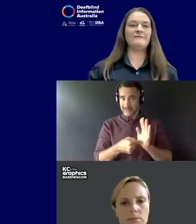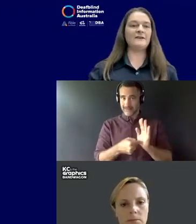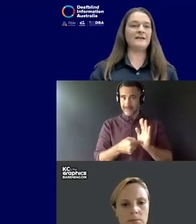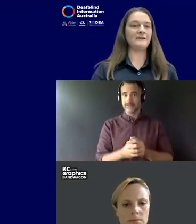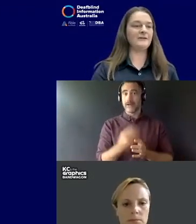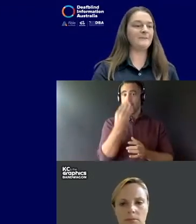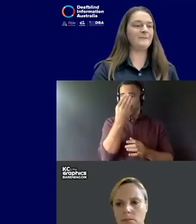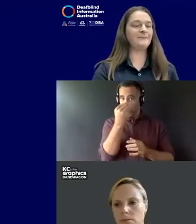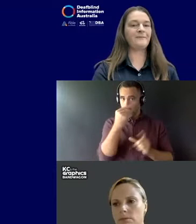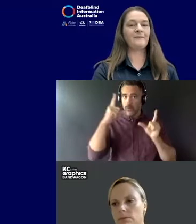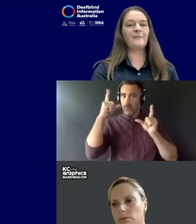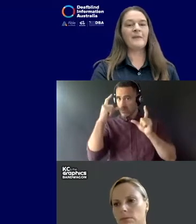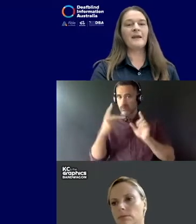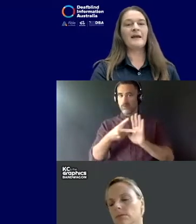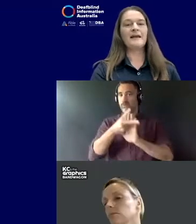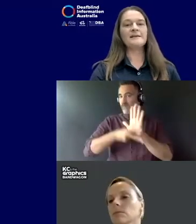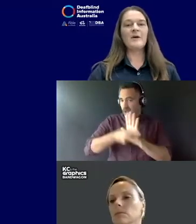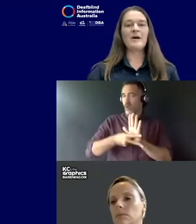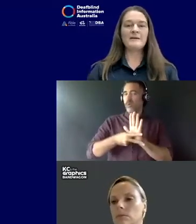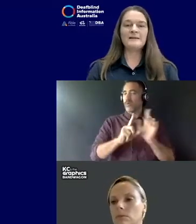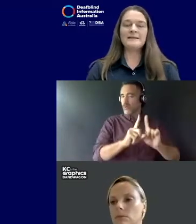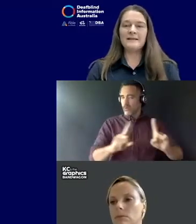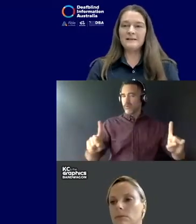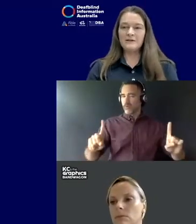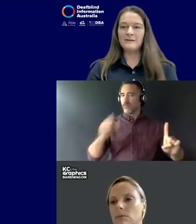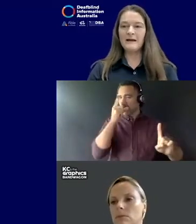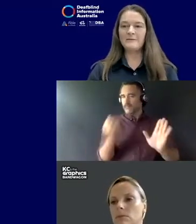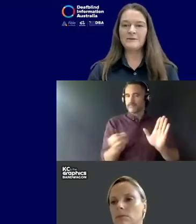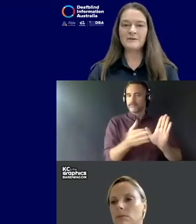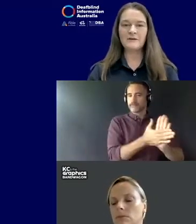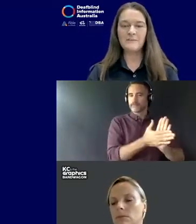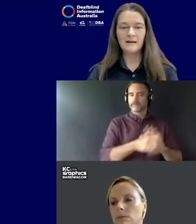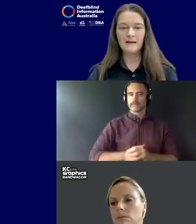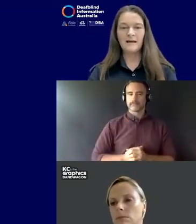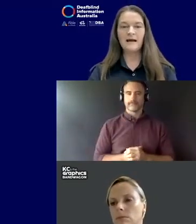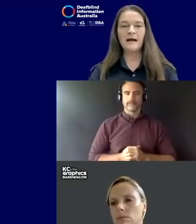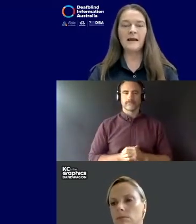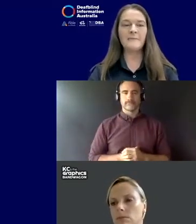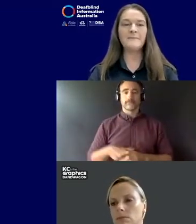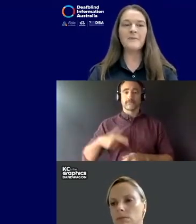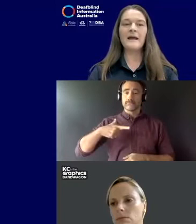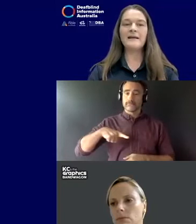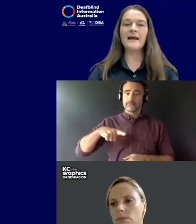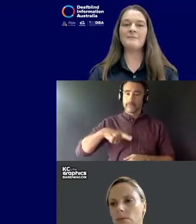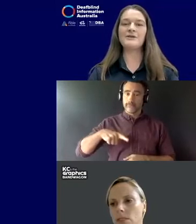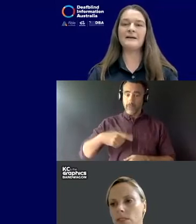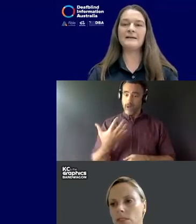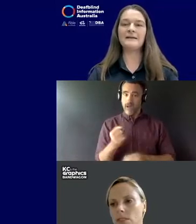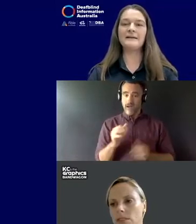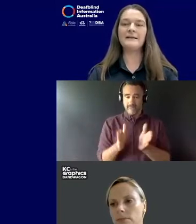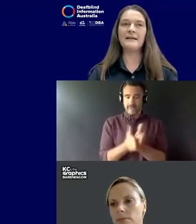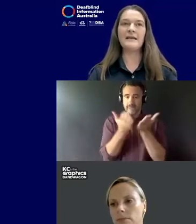and video. Its purpose is to be able to document and